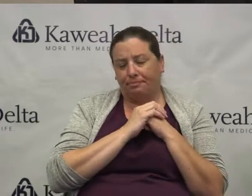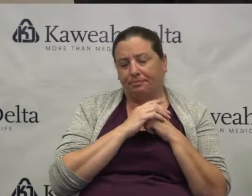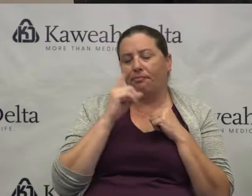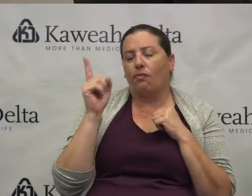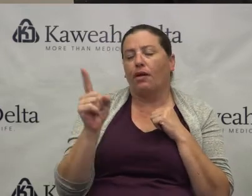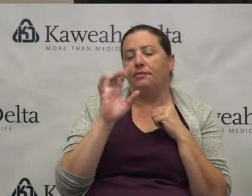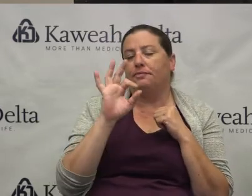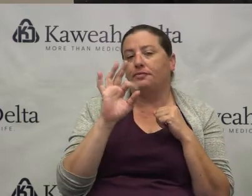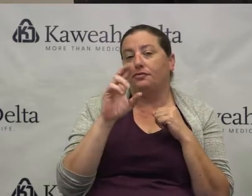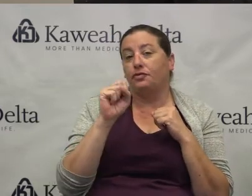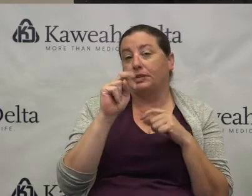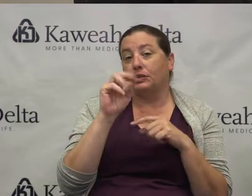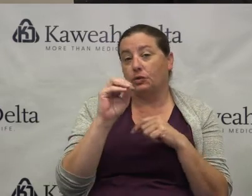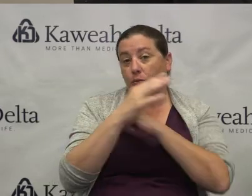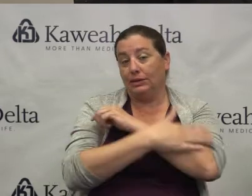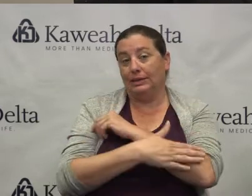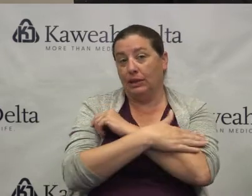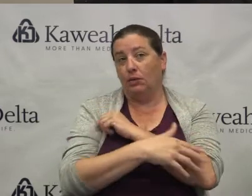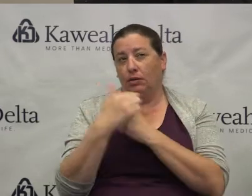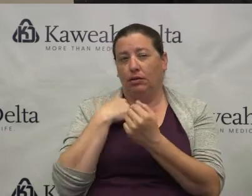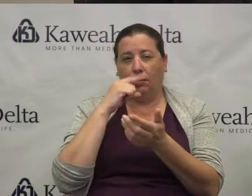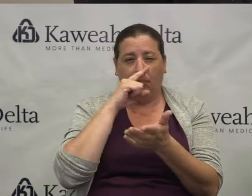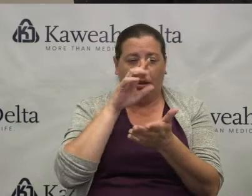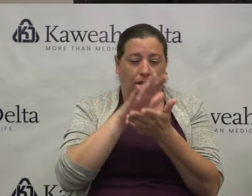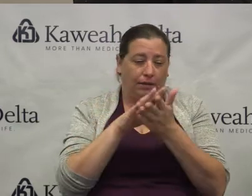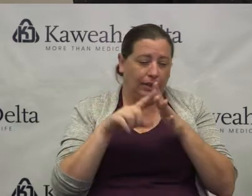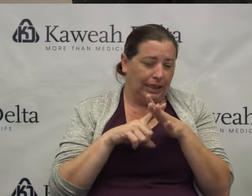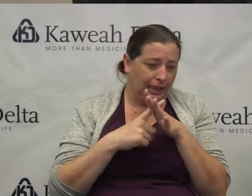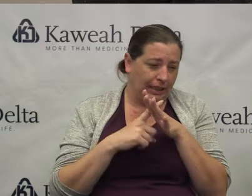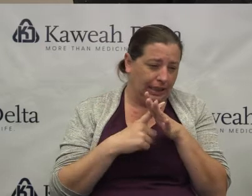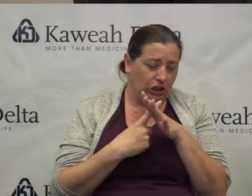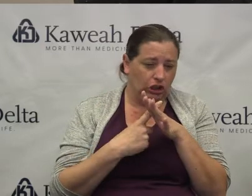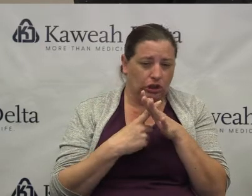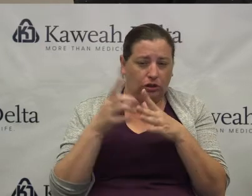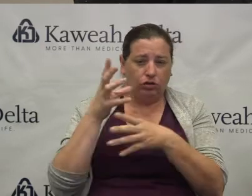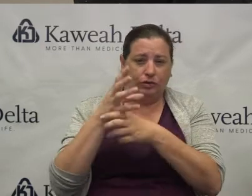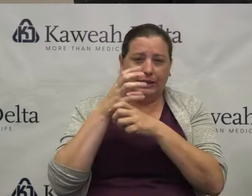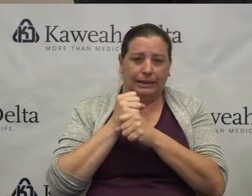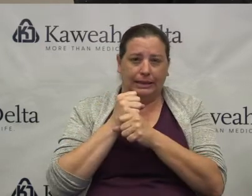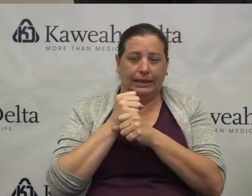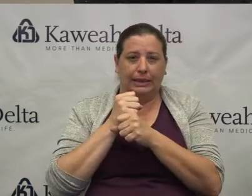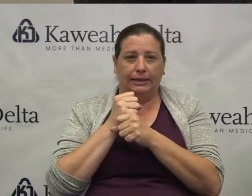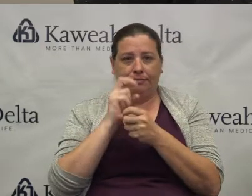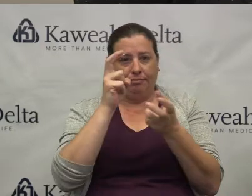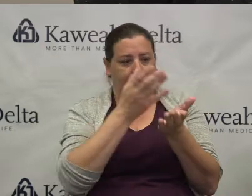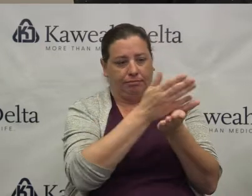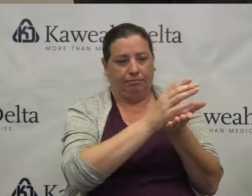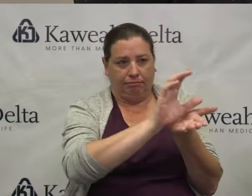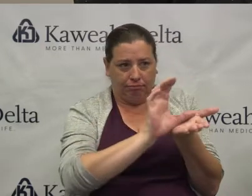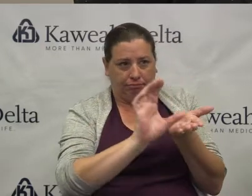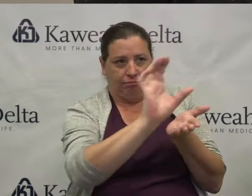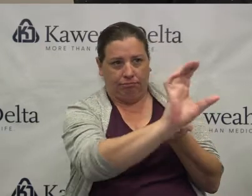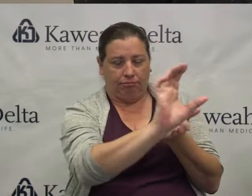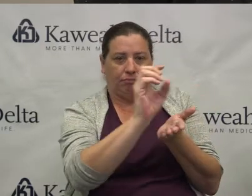County, I believe, had initially received an allocation of emergency beds.